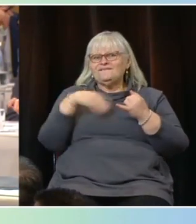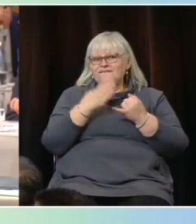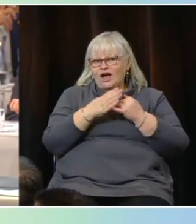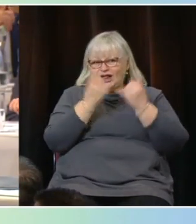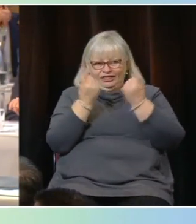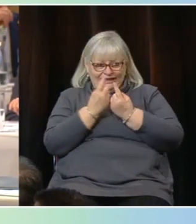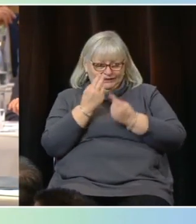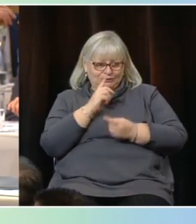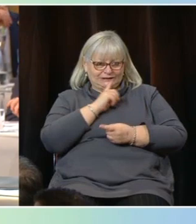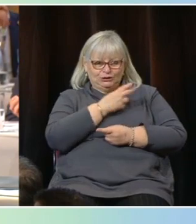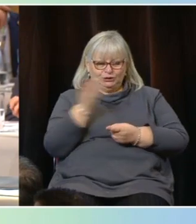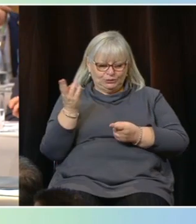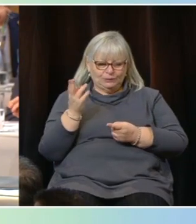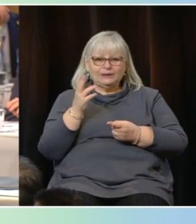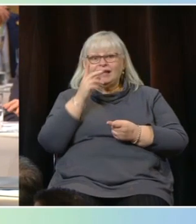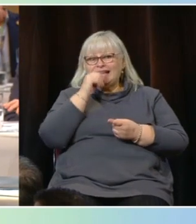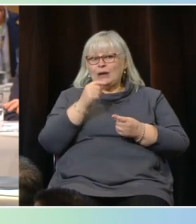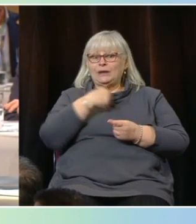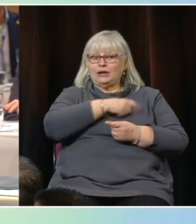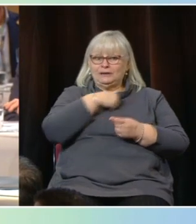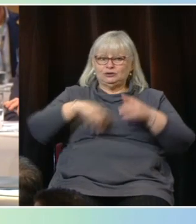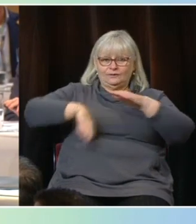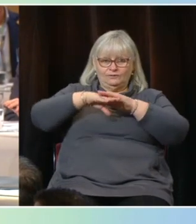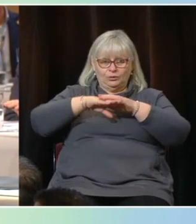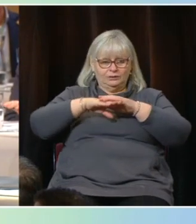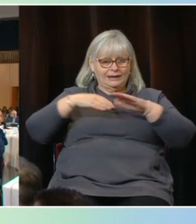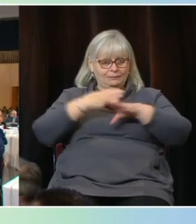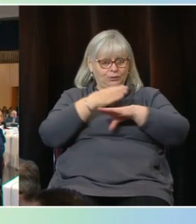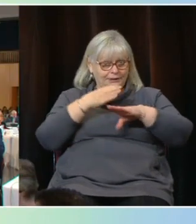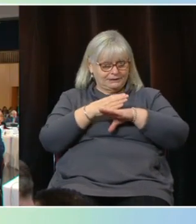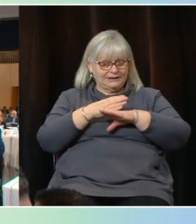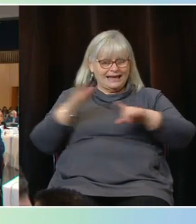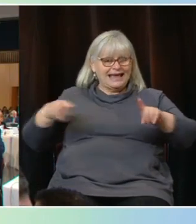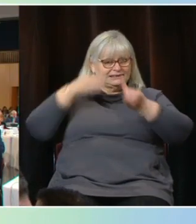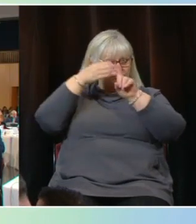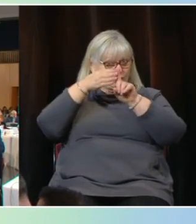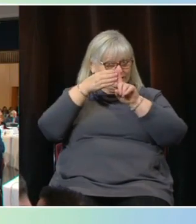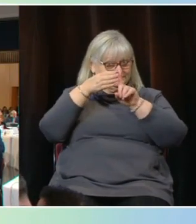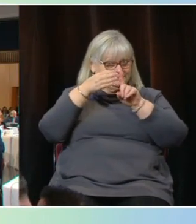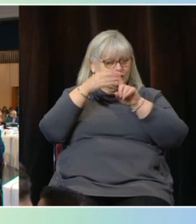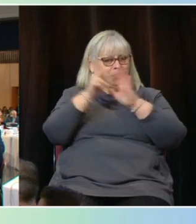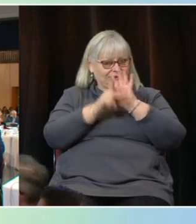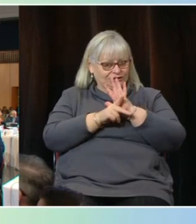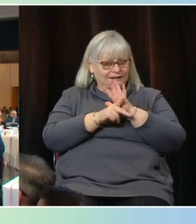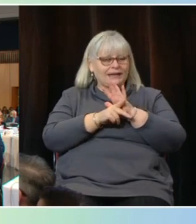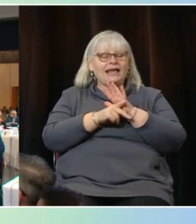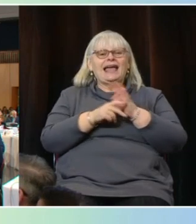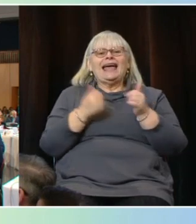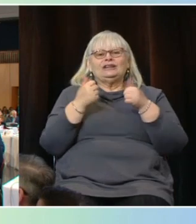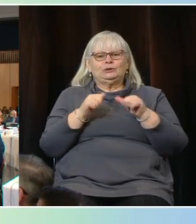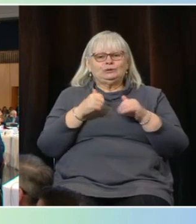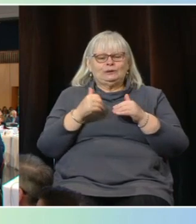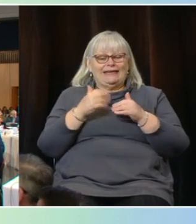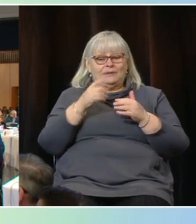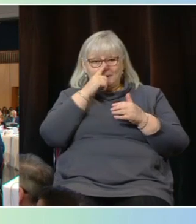delegates are these can we commit to Full Employment as a policy objective and capitalize on the extraordinary opportunity to give our